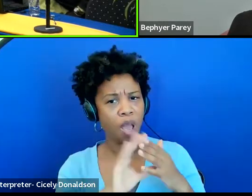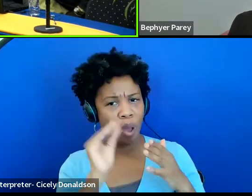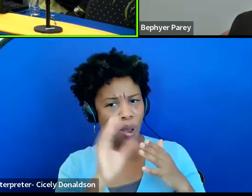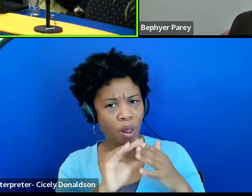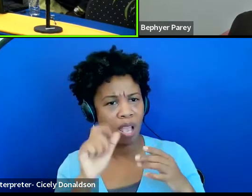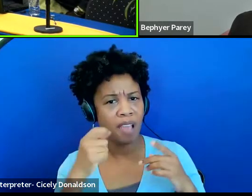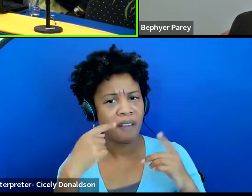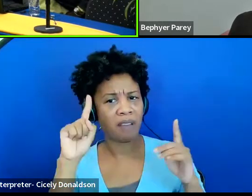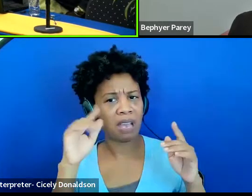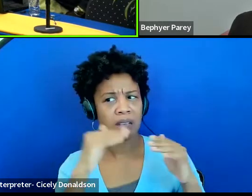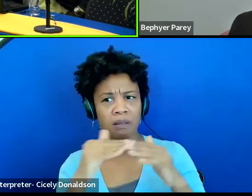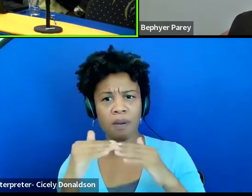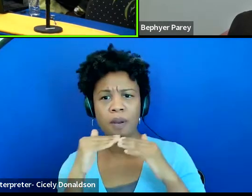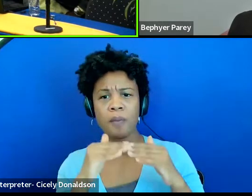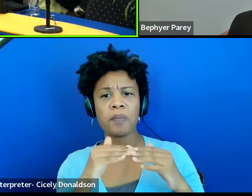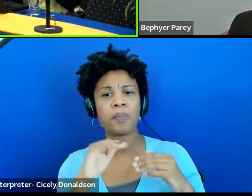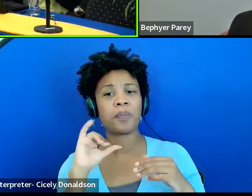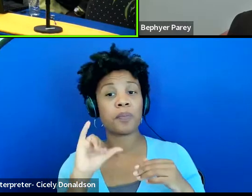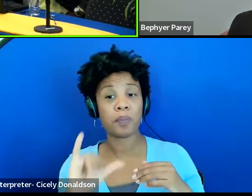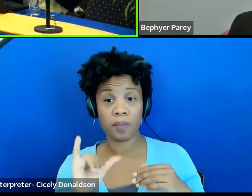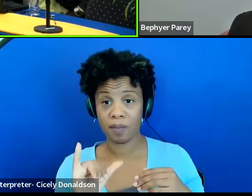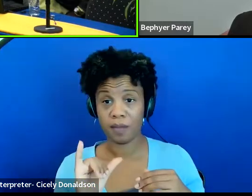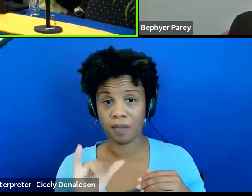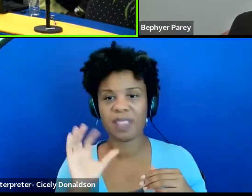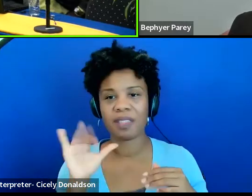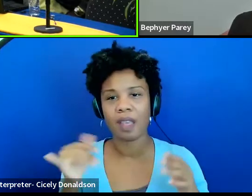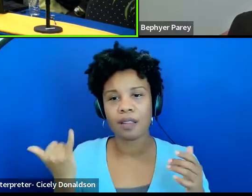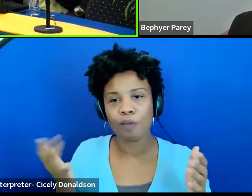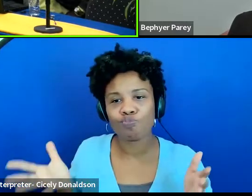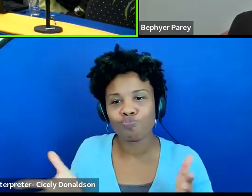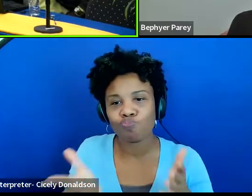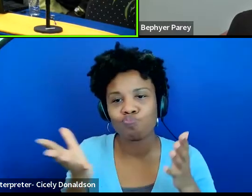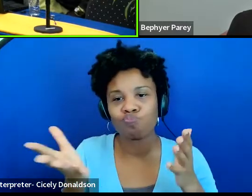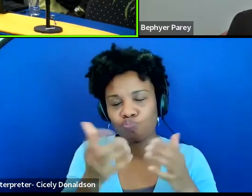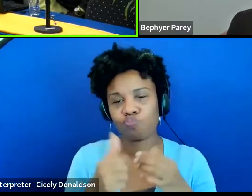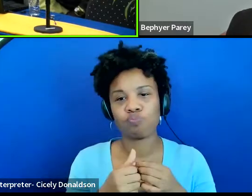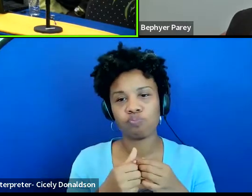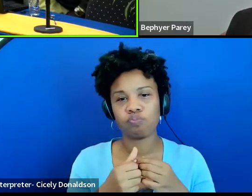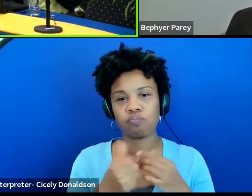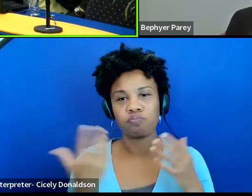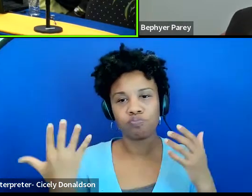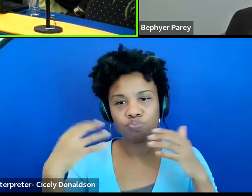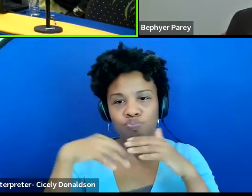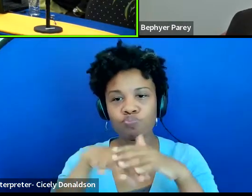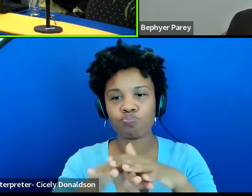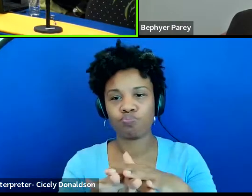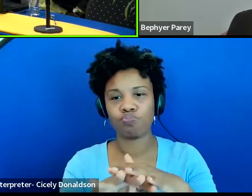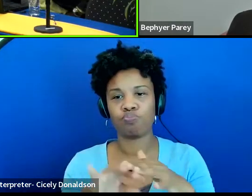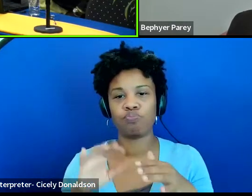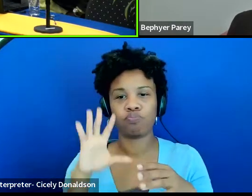as anybody else. And that is what we are pushing. Inclusion, participation,